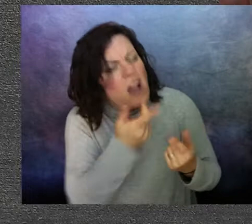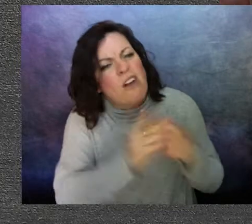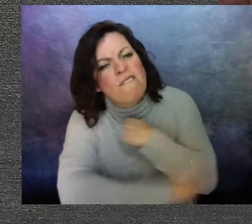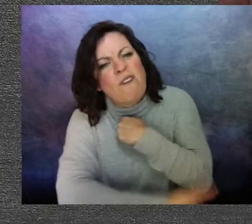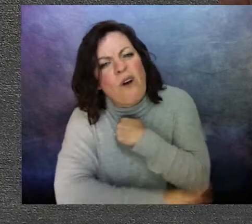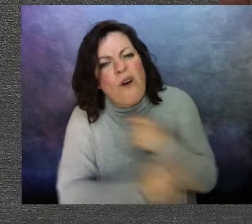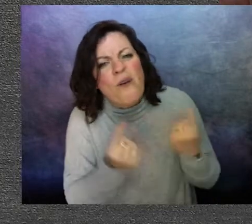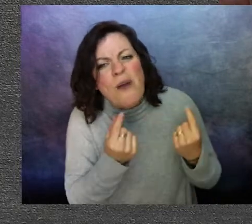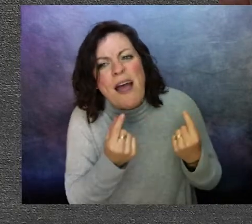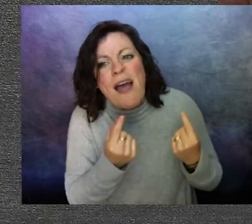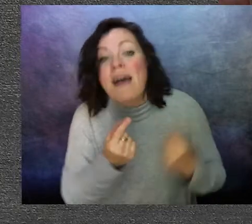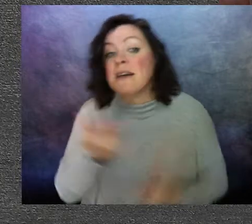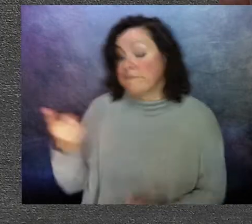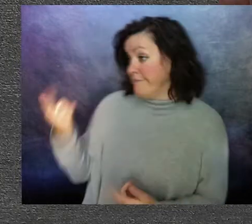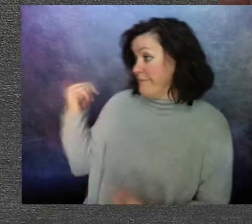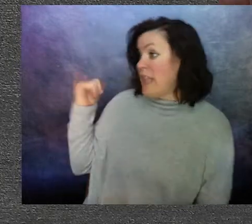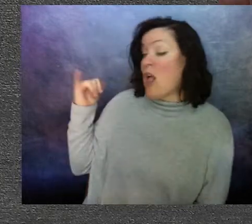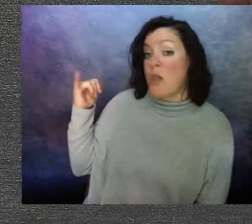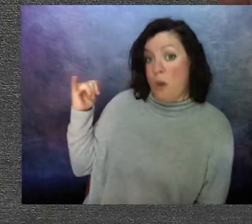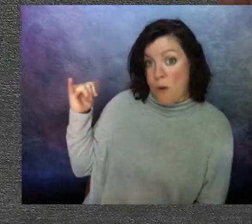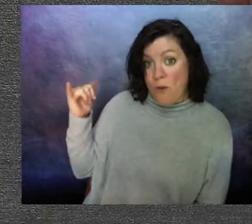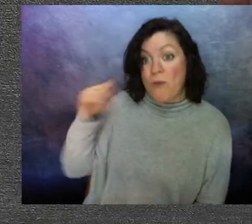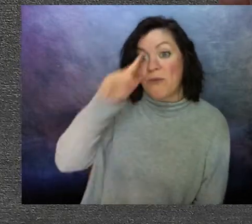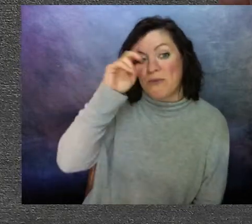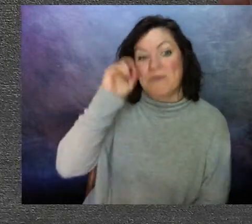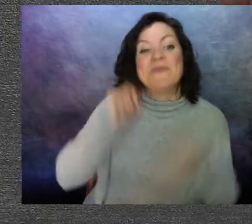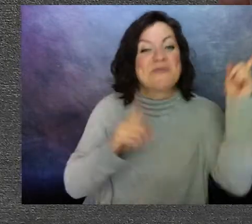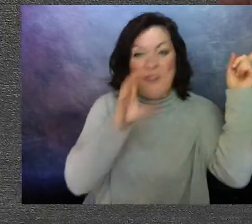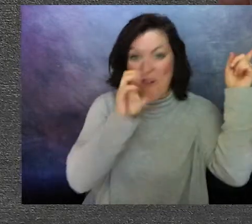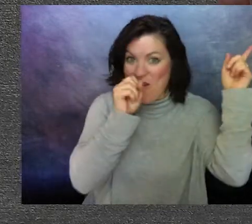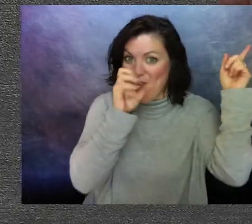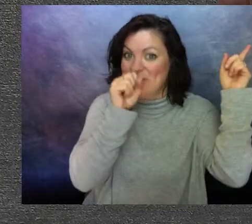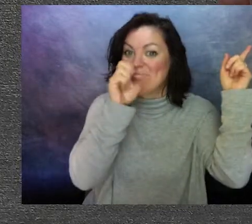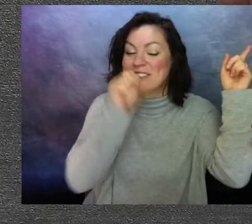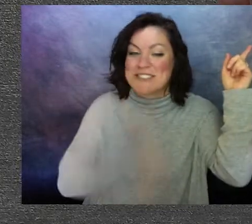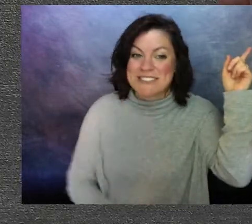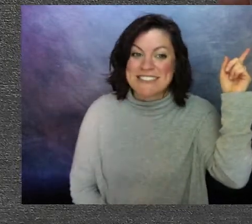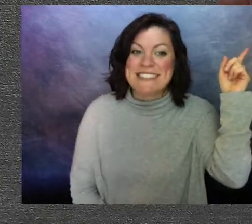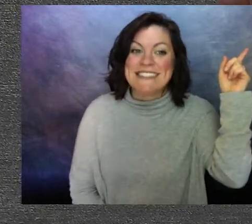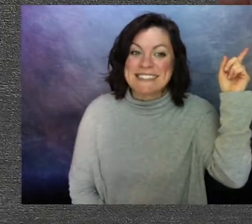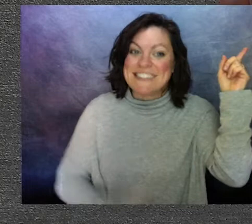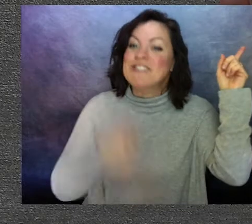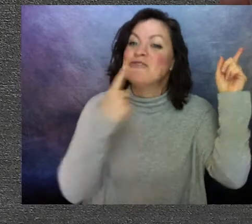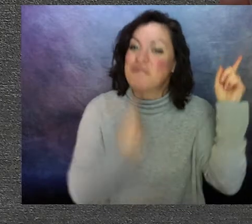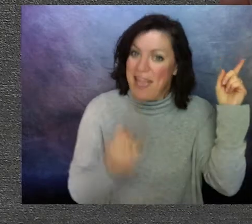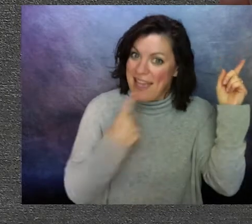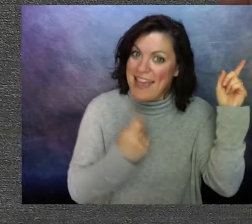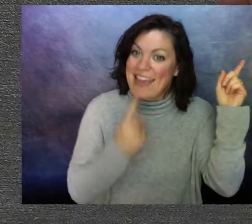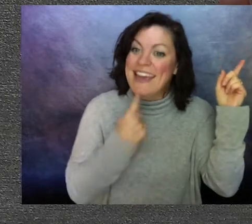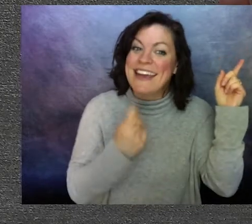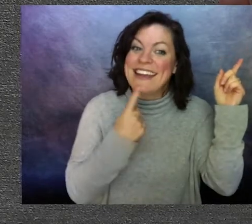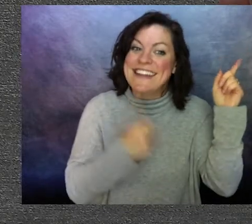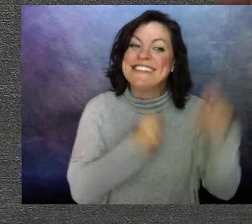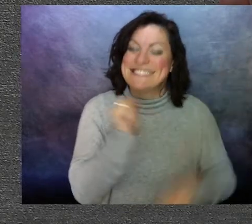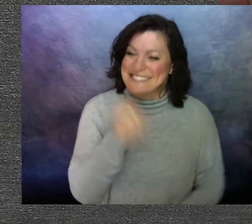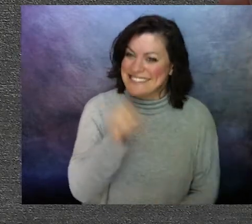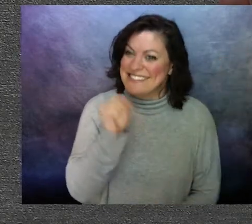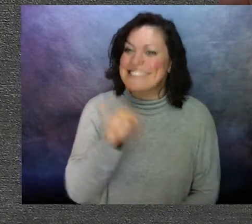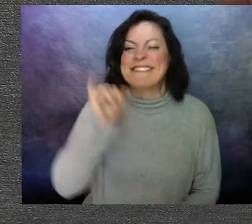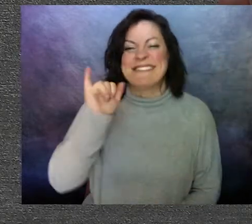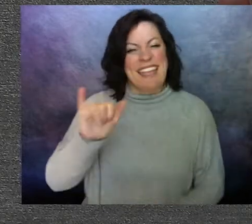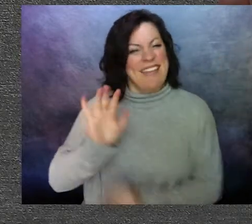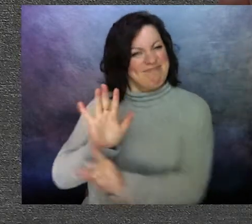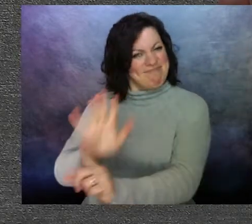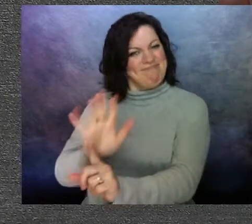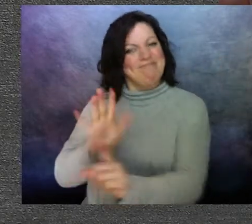Sure. This is yellow, orange, and red. Yay! We'll see those colors